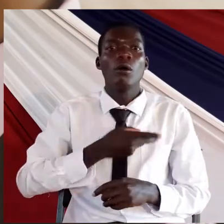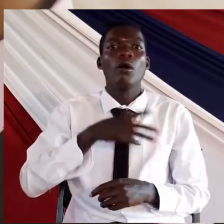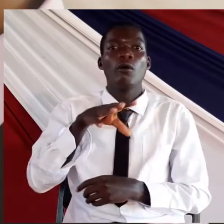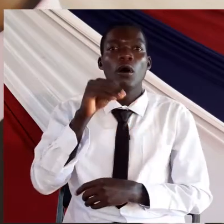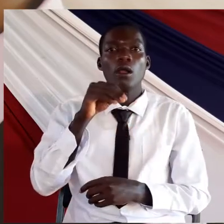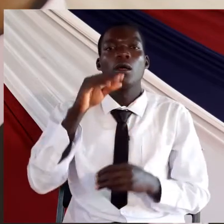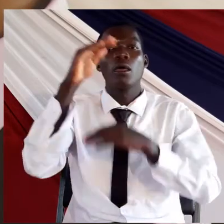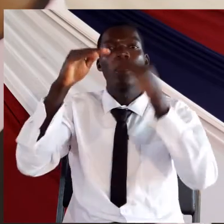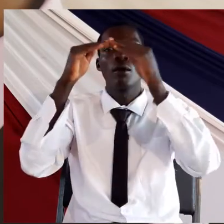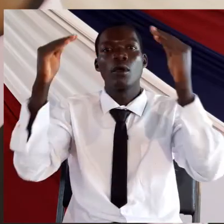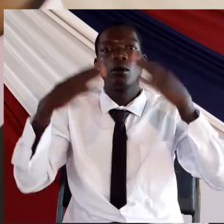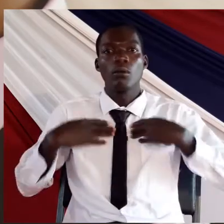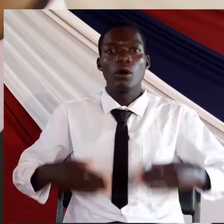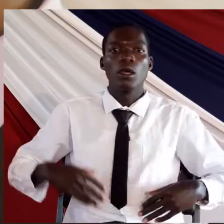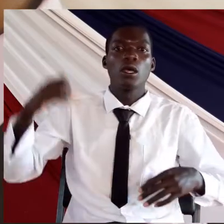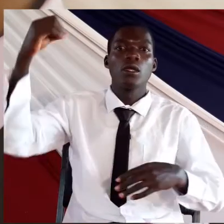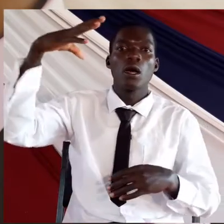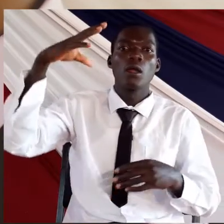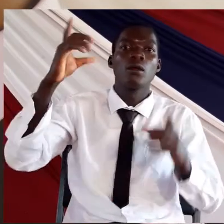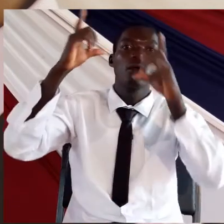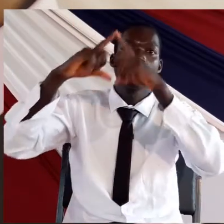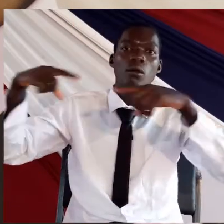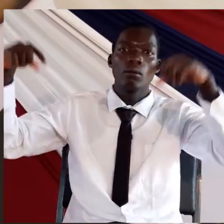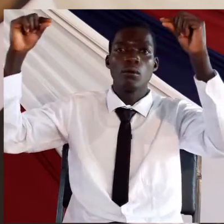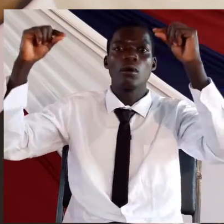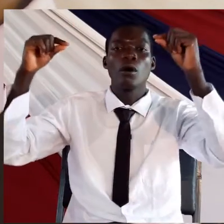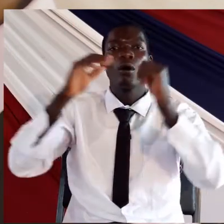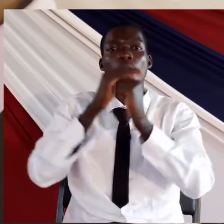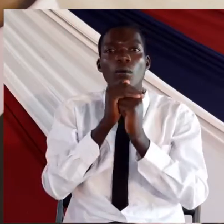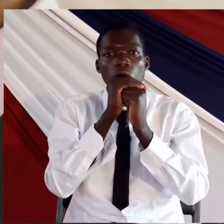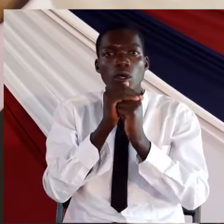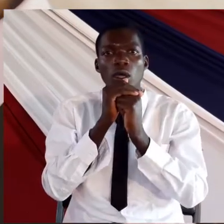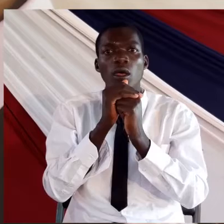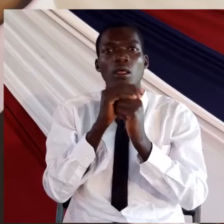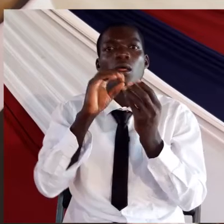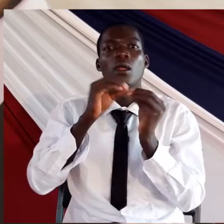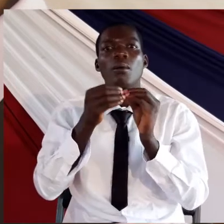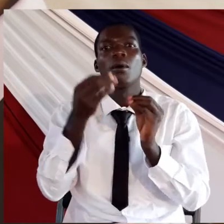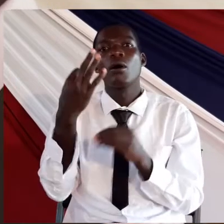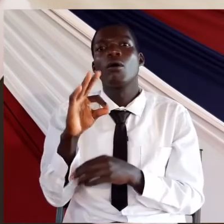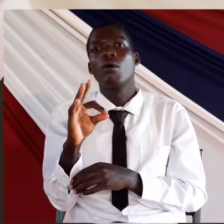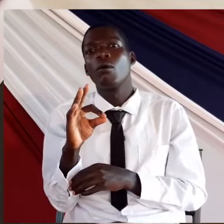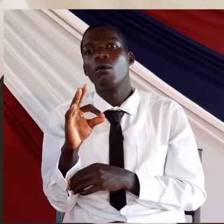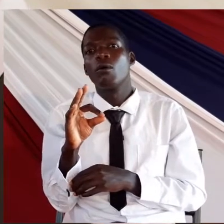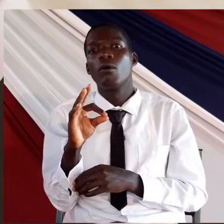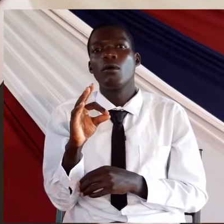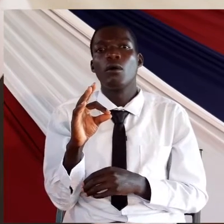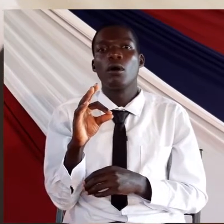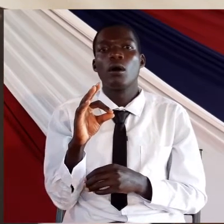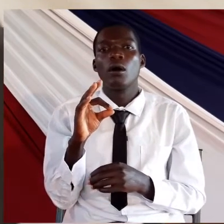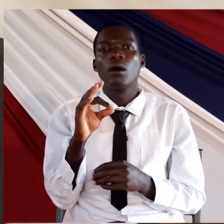these heavenly bodies, the sun and the moon, worshipped in a number of pagan